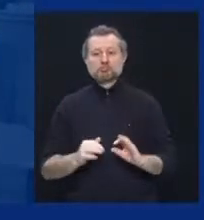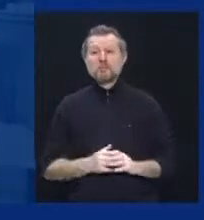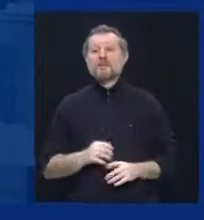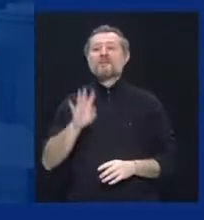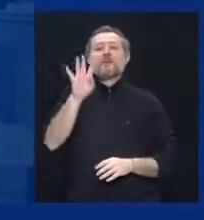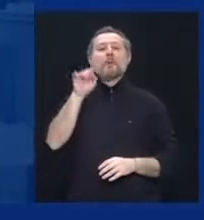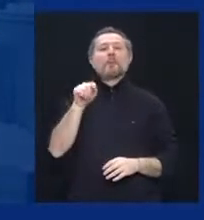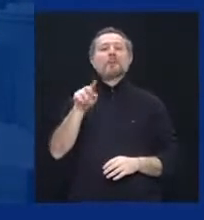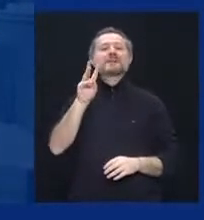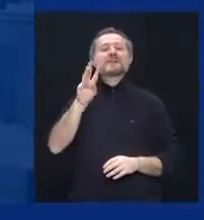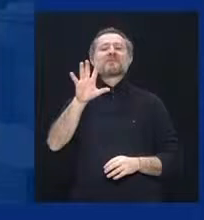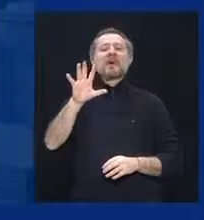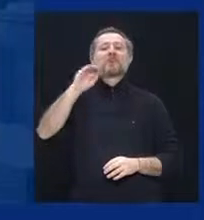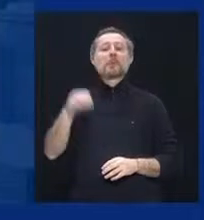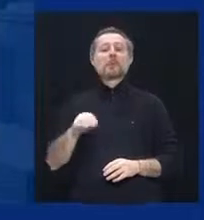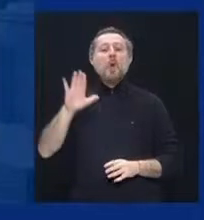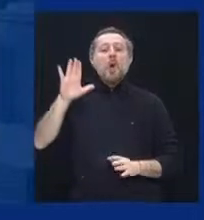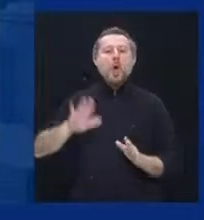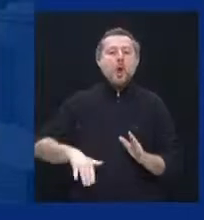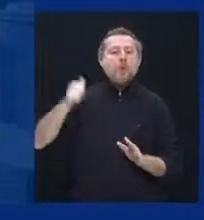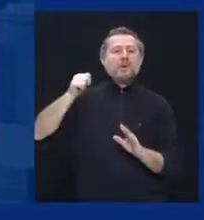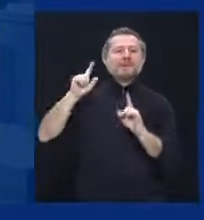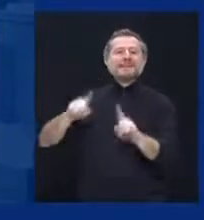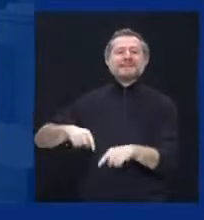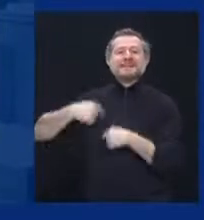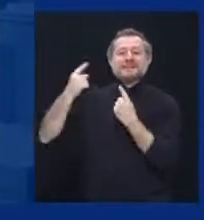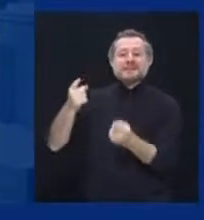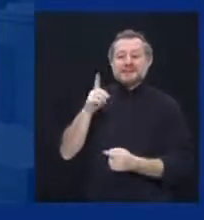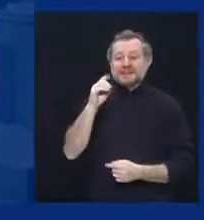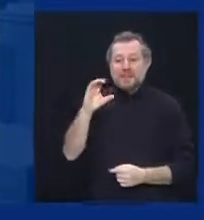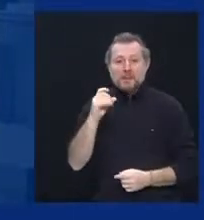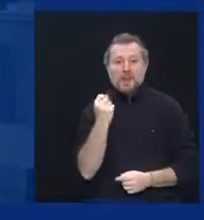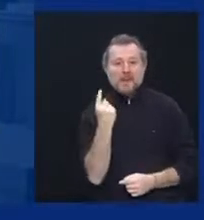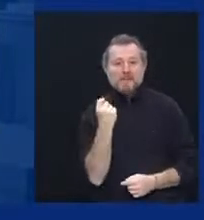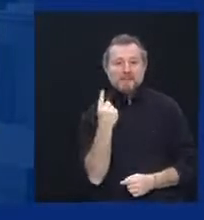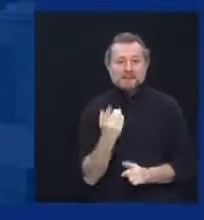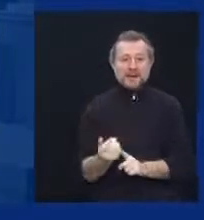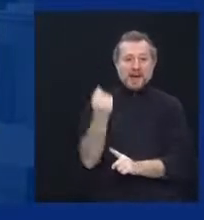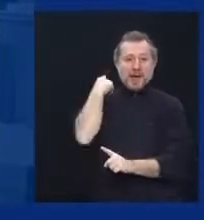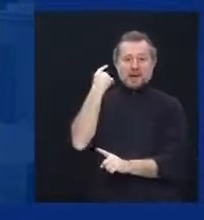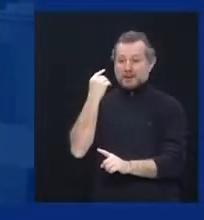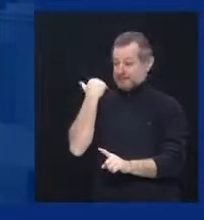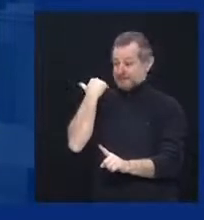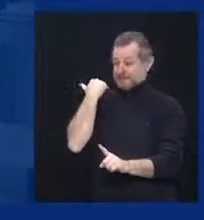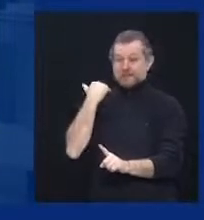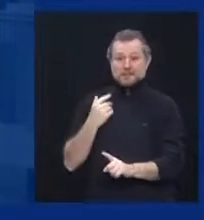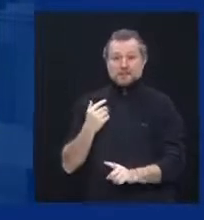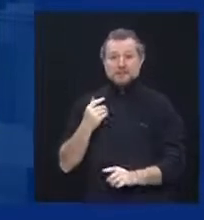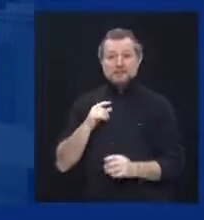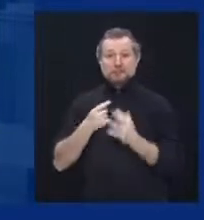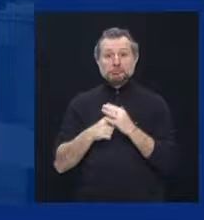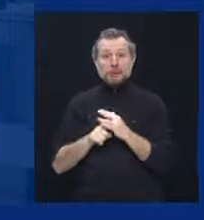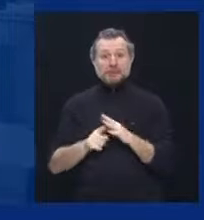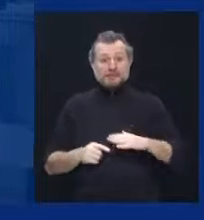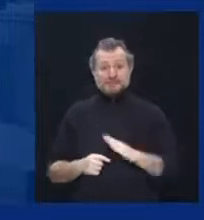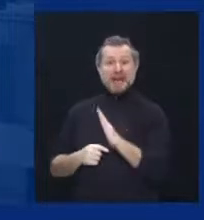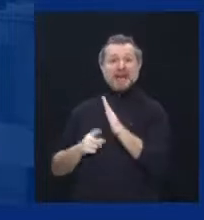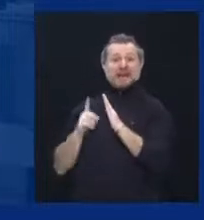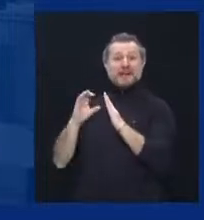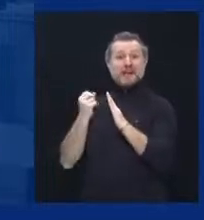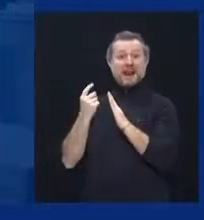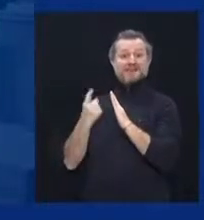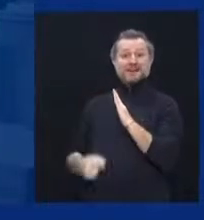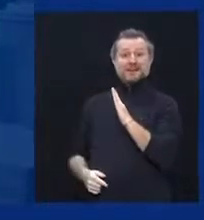4.65, lowest since December 11th. December 11th is where you started to see the holiday surge go up